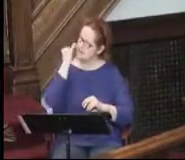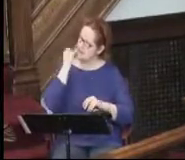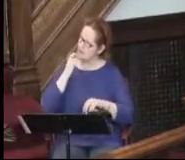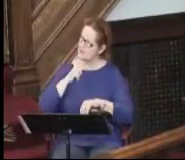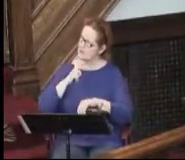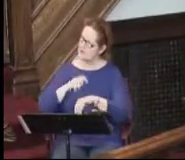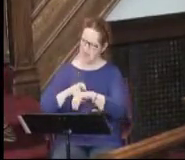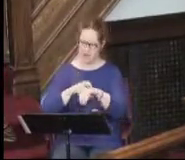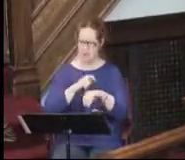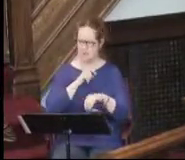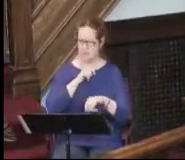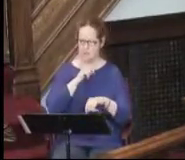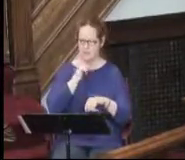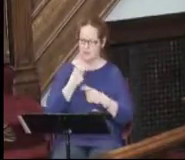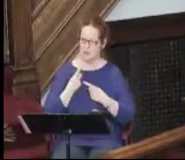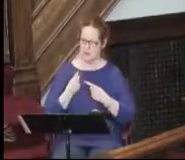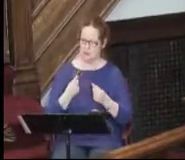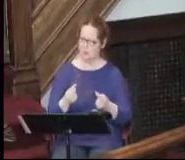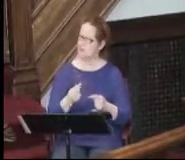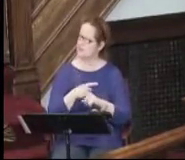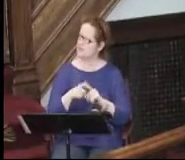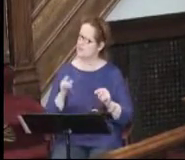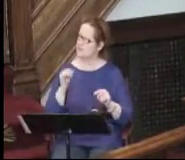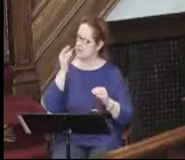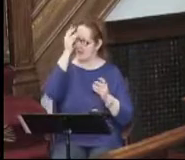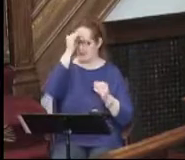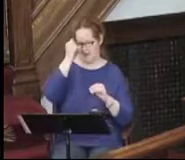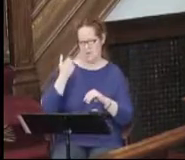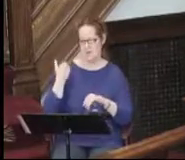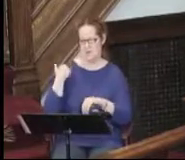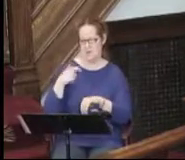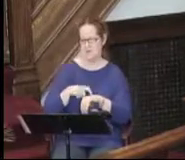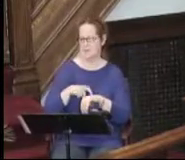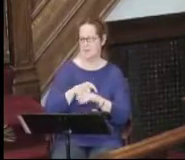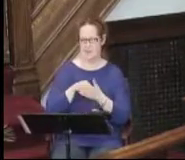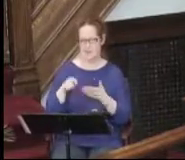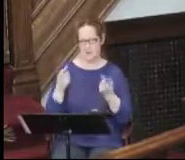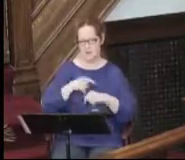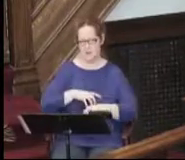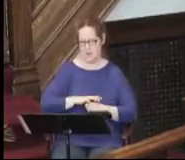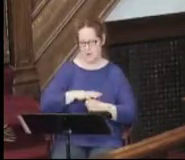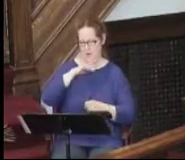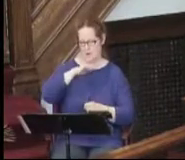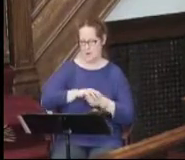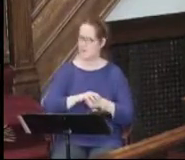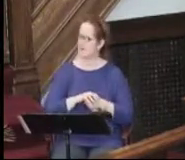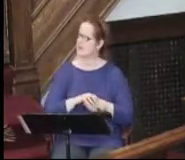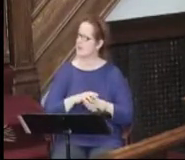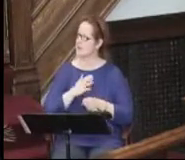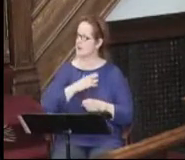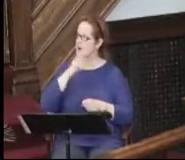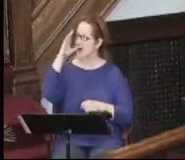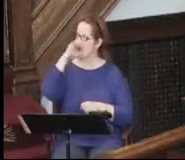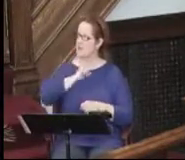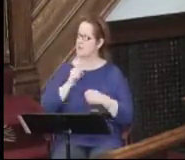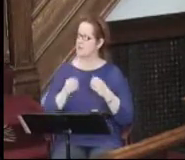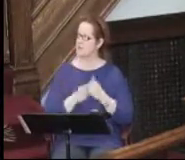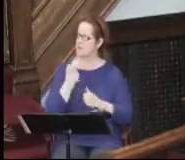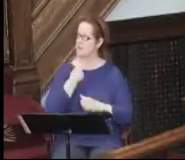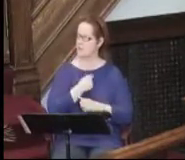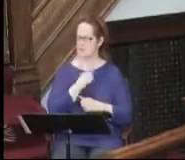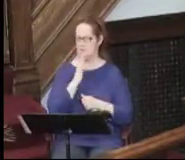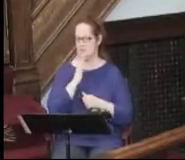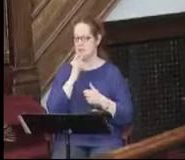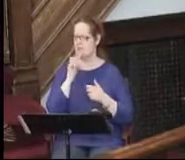and we're not going to, but if we took the time and I said, think about the last time this week when you were angry. My guess is most of us would say things